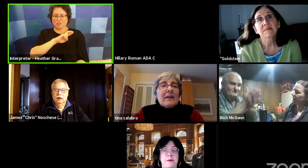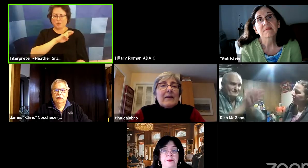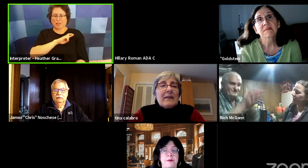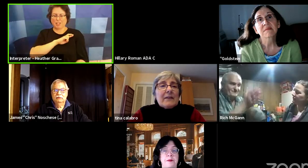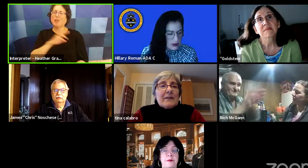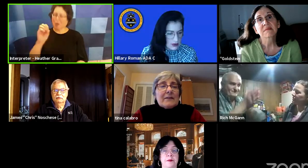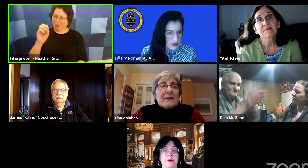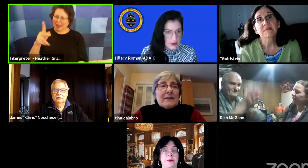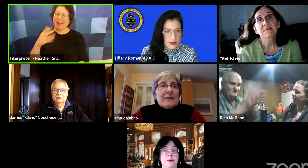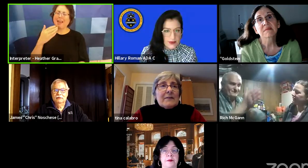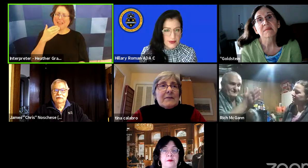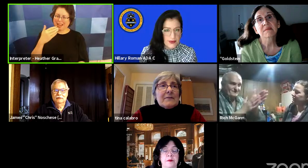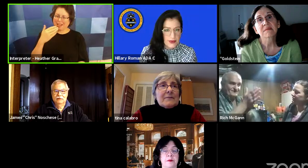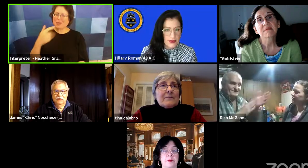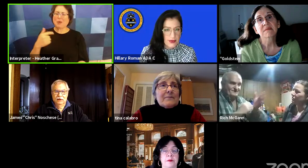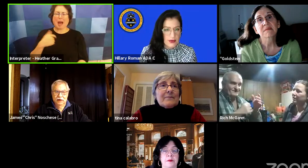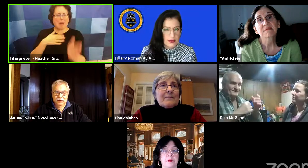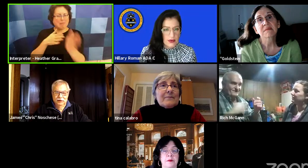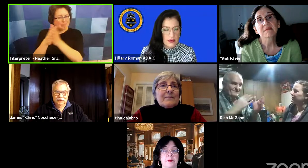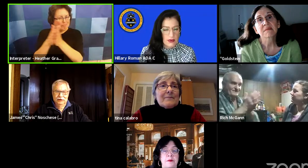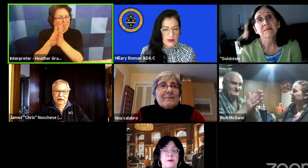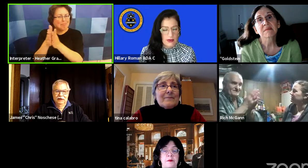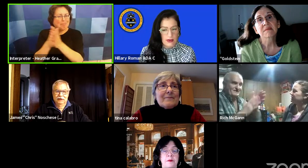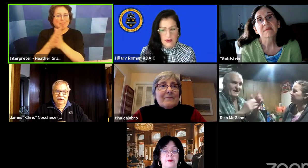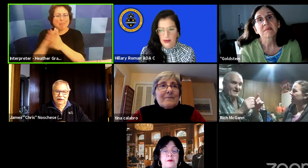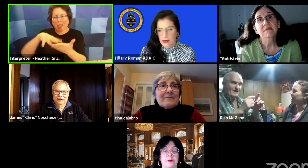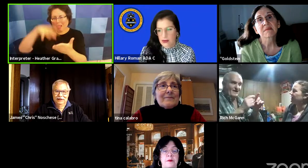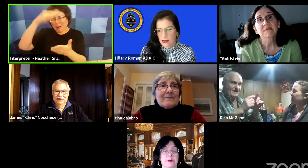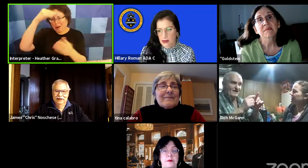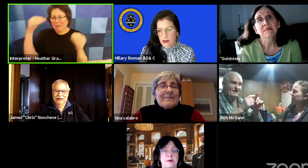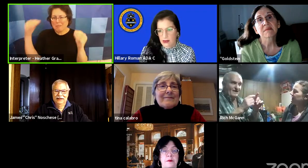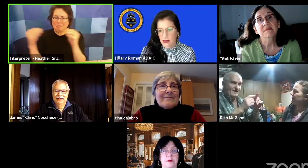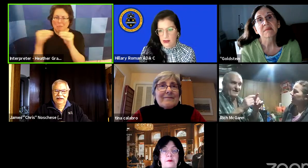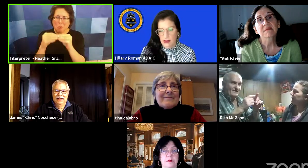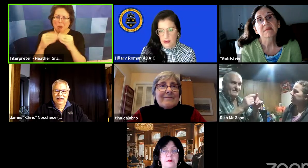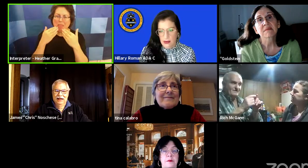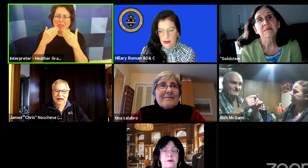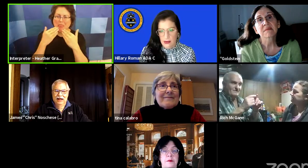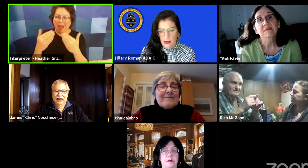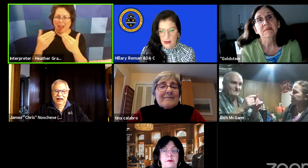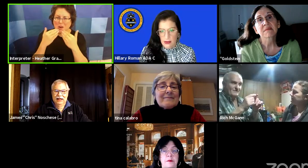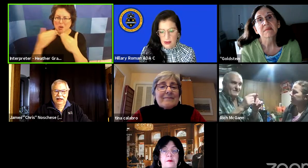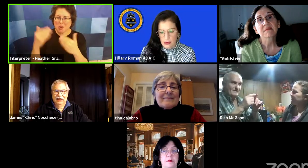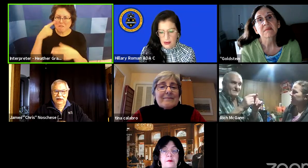Okay, thank you. I'm very motivated to learn more. Thank you for sharing that.